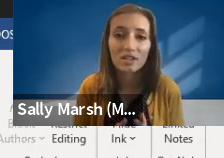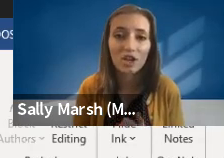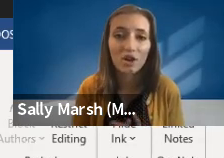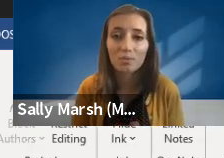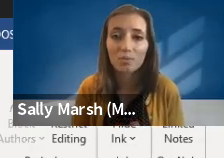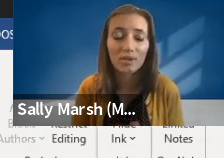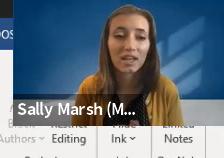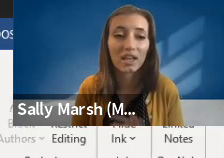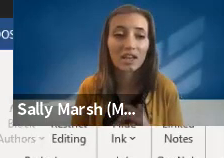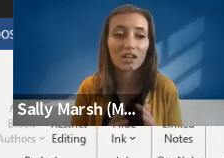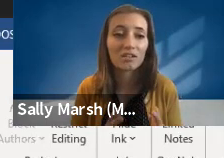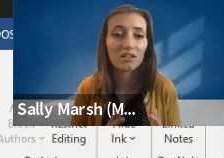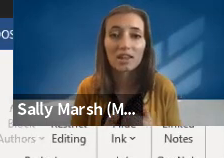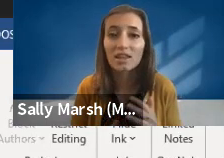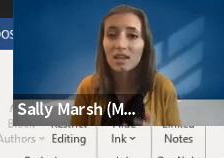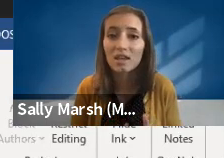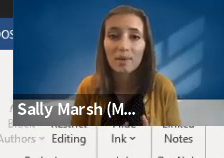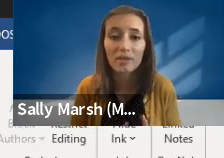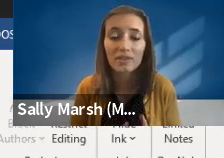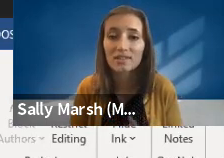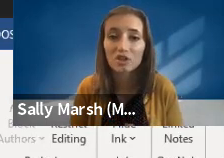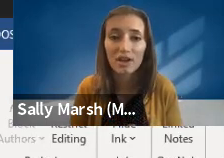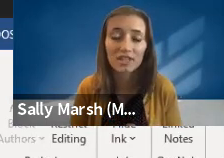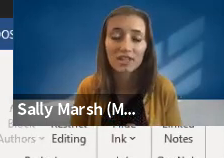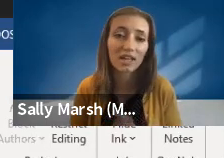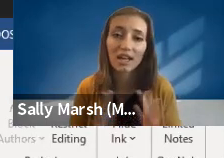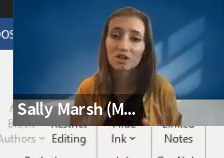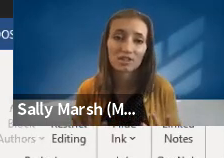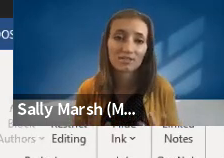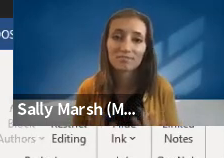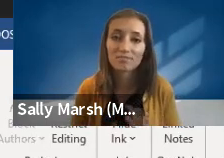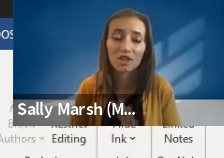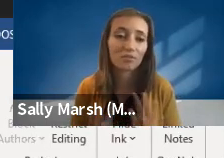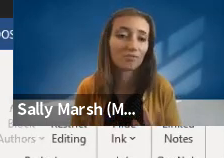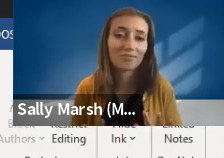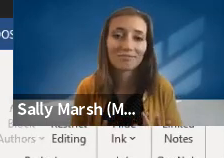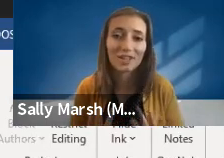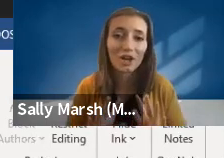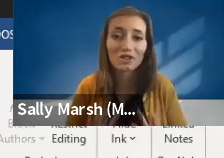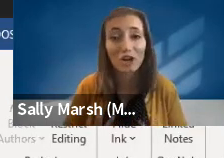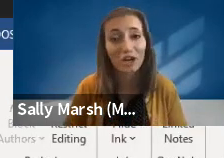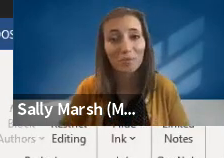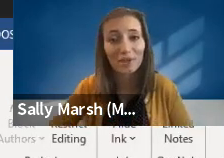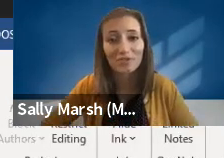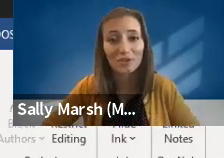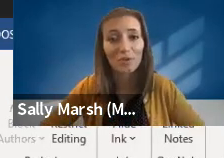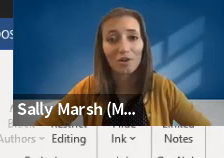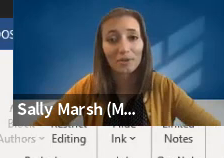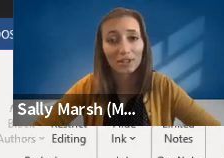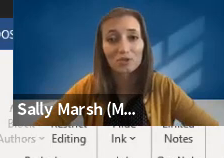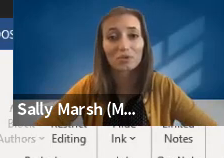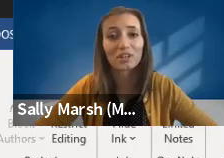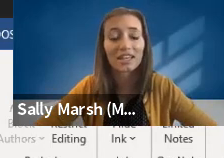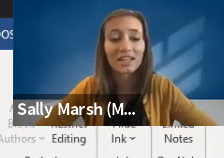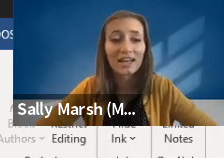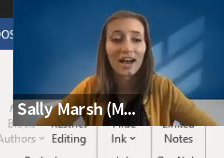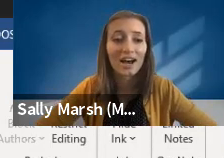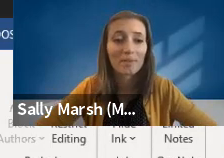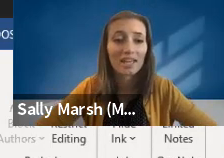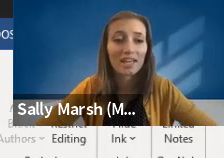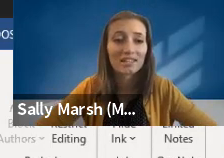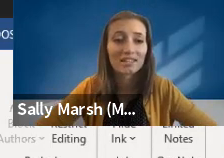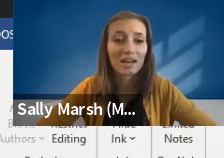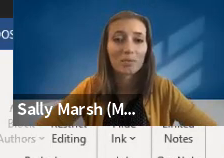way that, in thinking about this and in drafting it, and again, just, a starting place for you all really